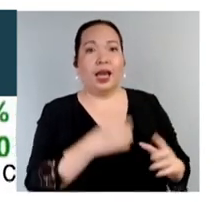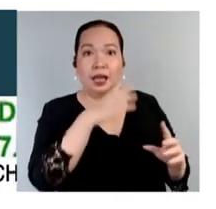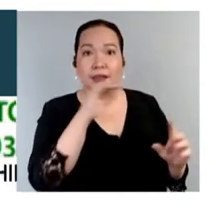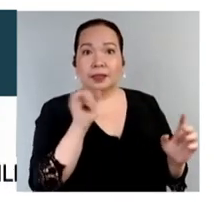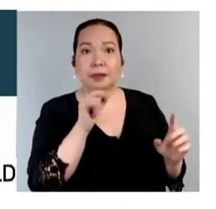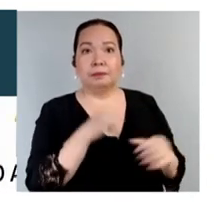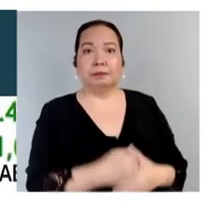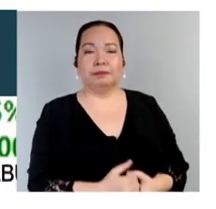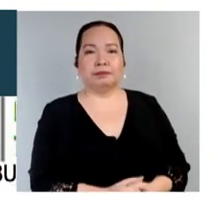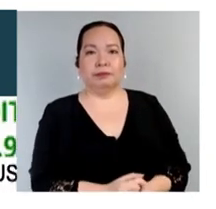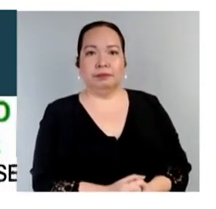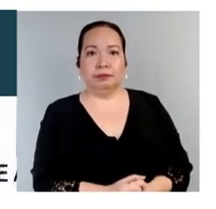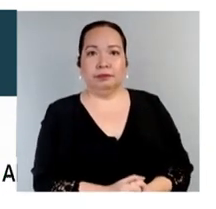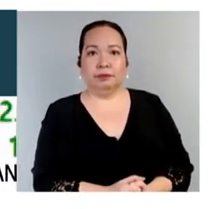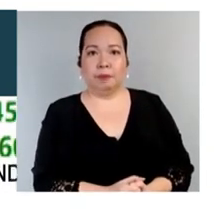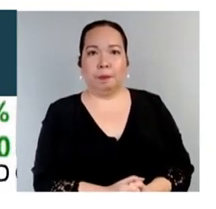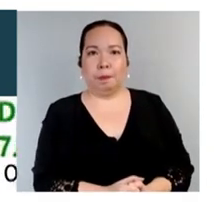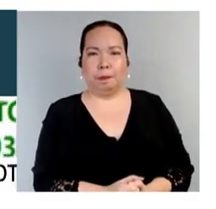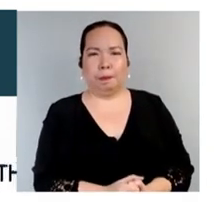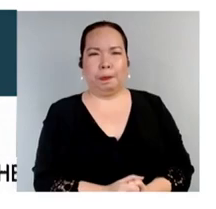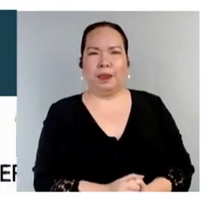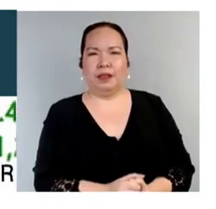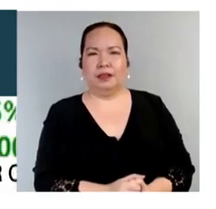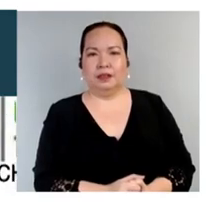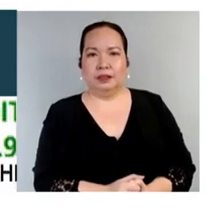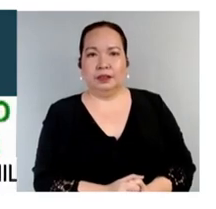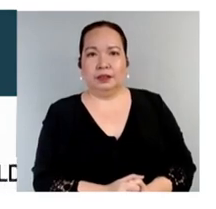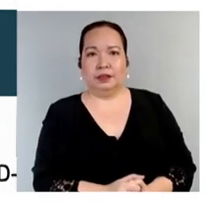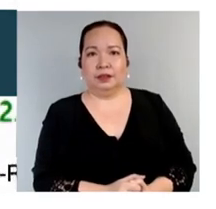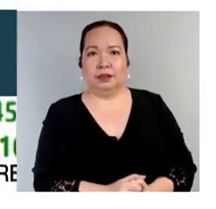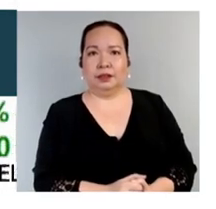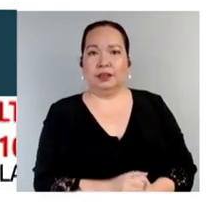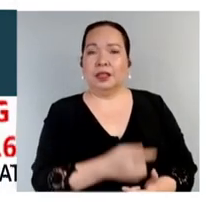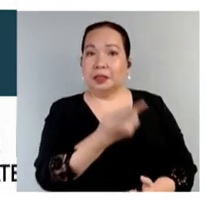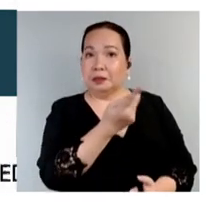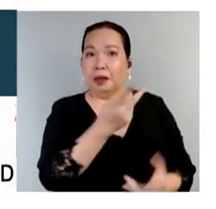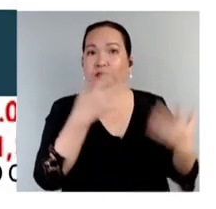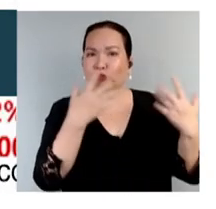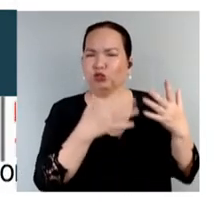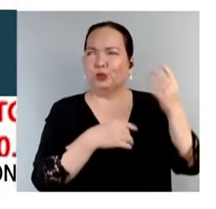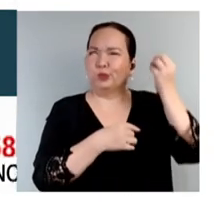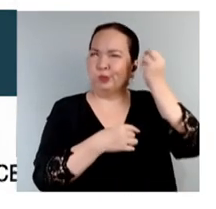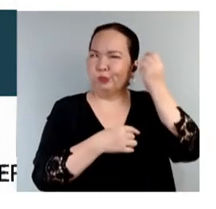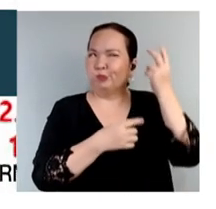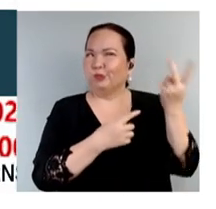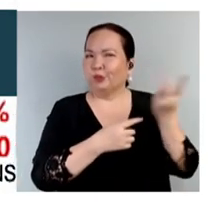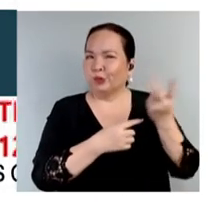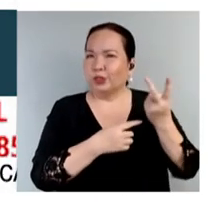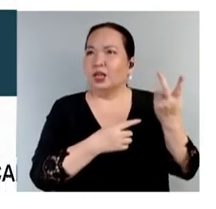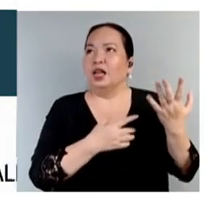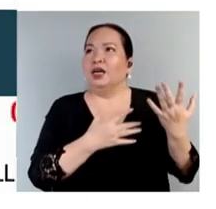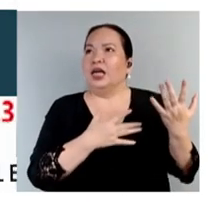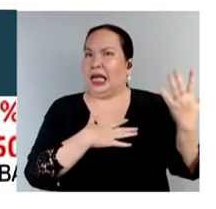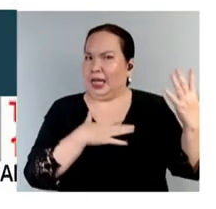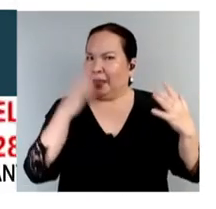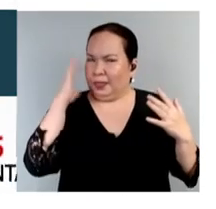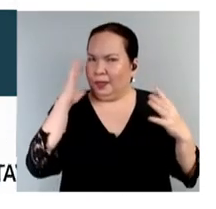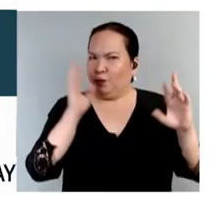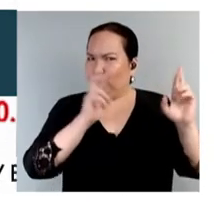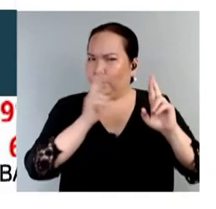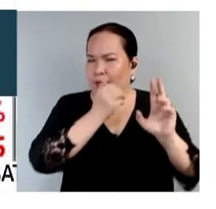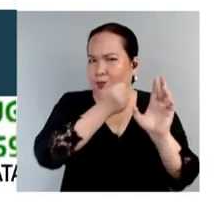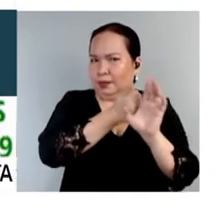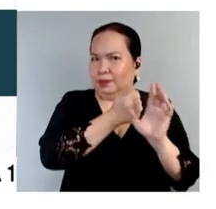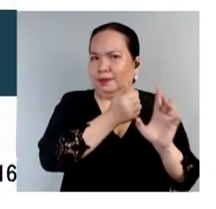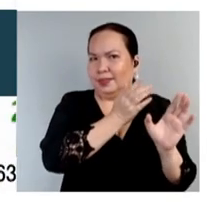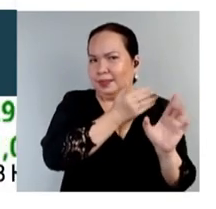have already given much thought and anticipation of some of the issues